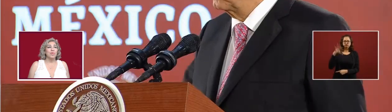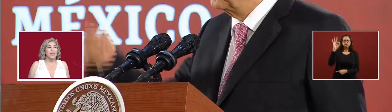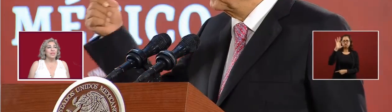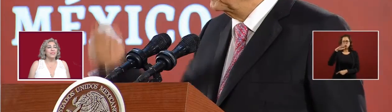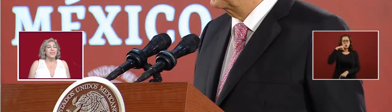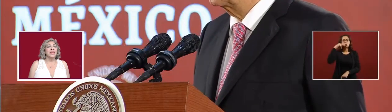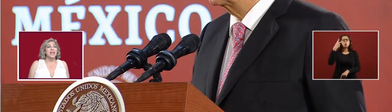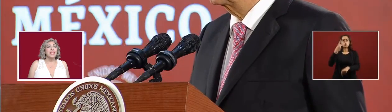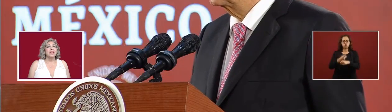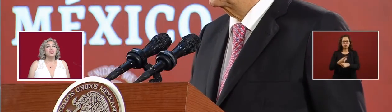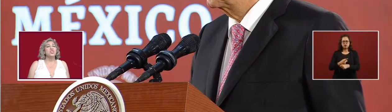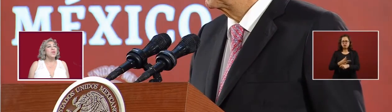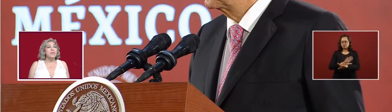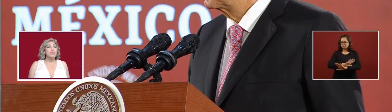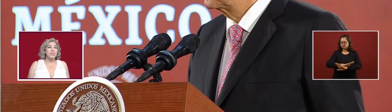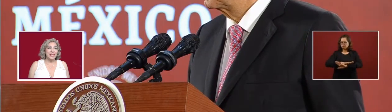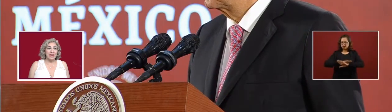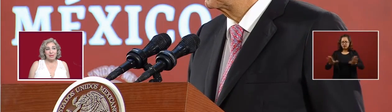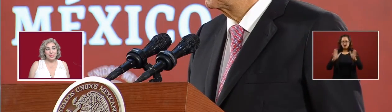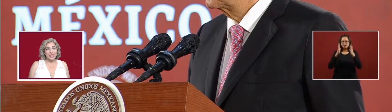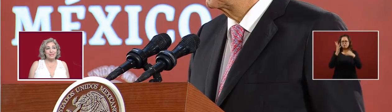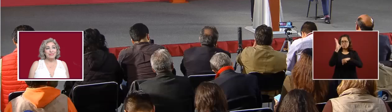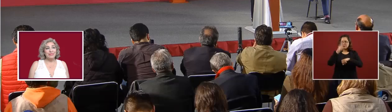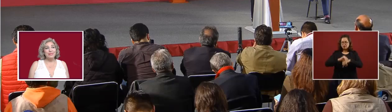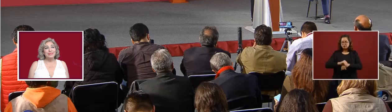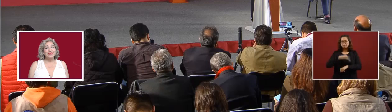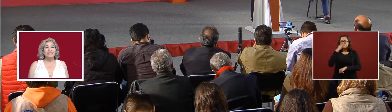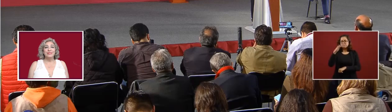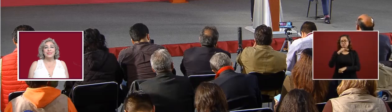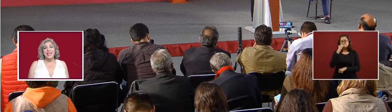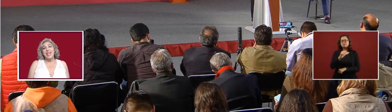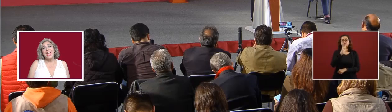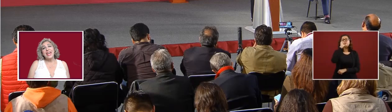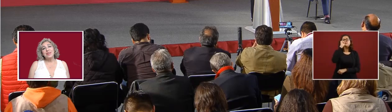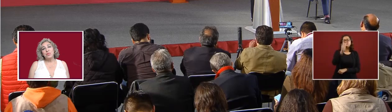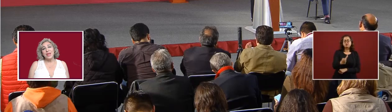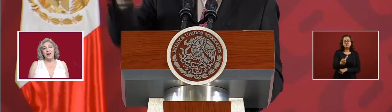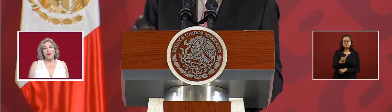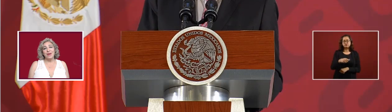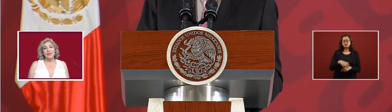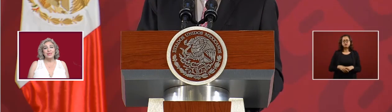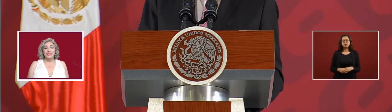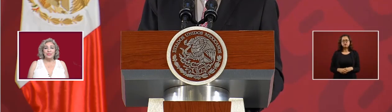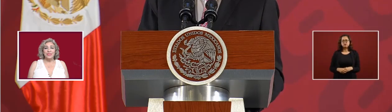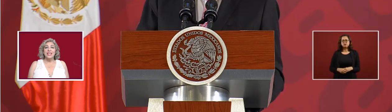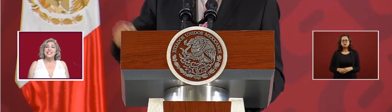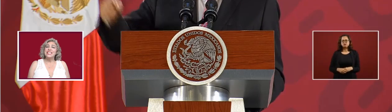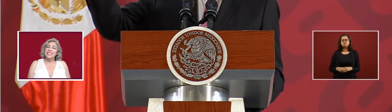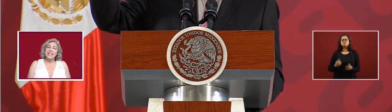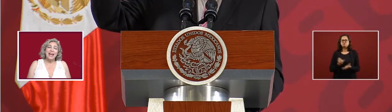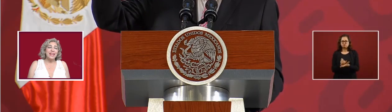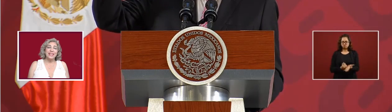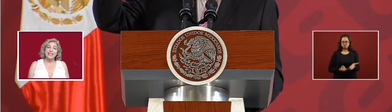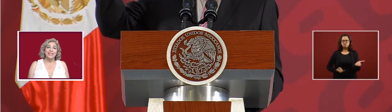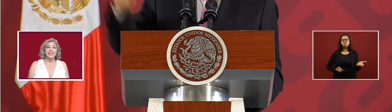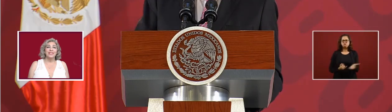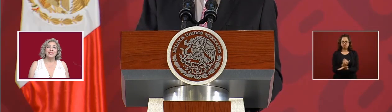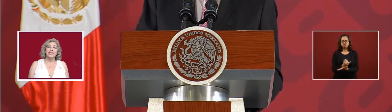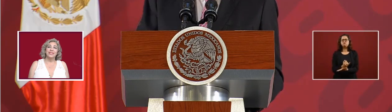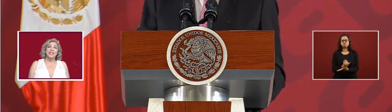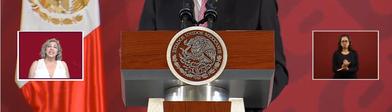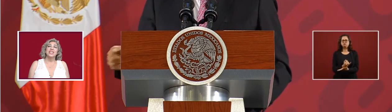political will to not permit corruption and we are decided